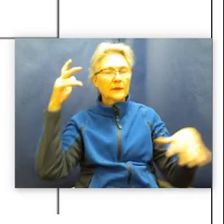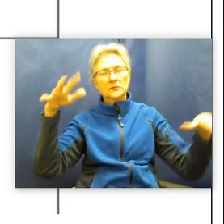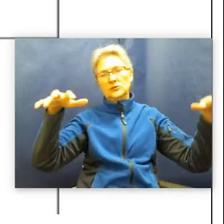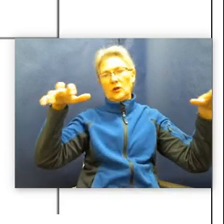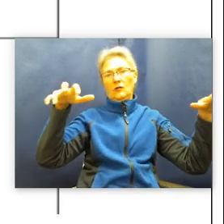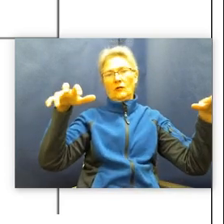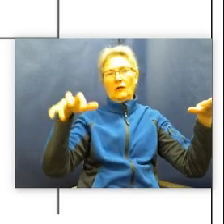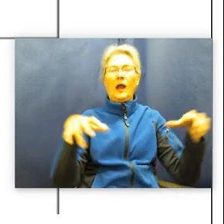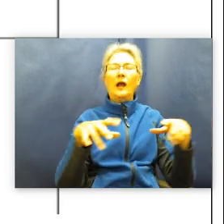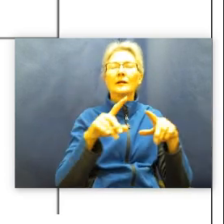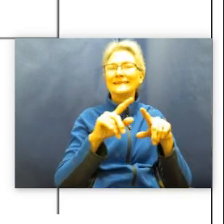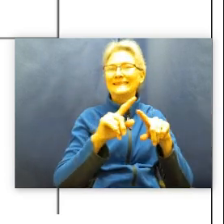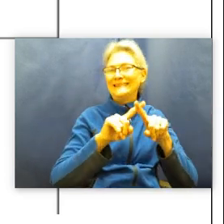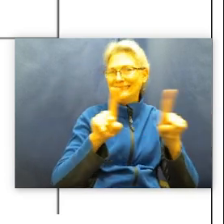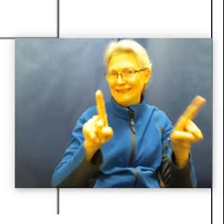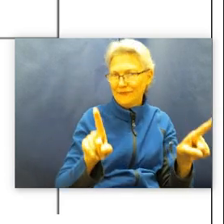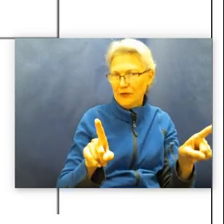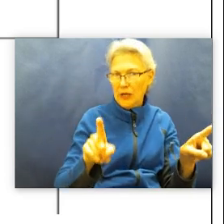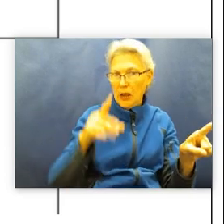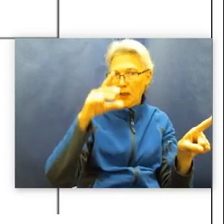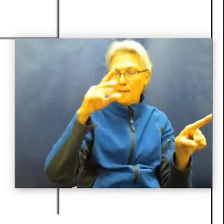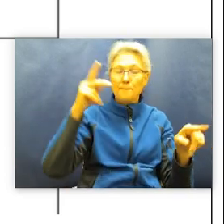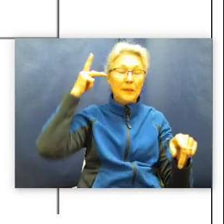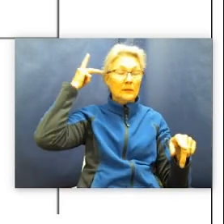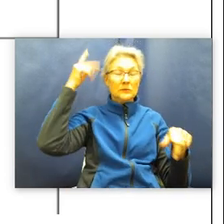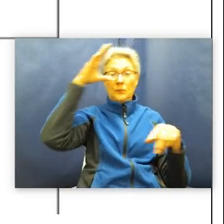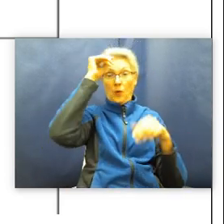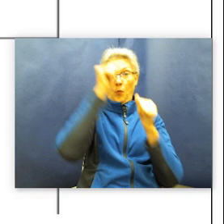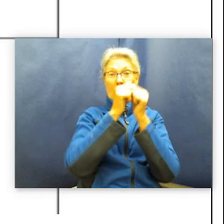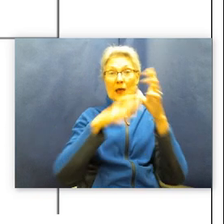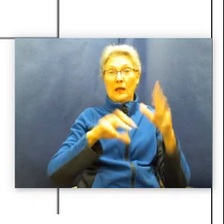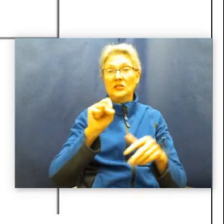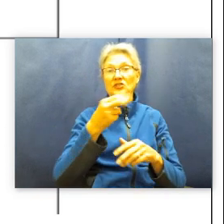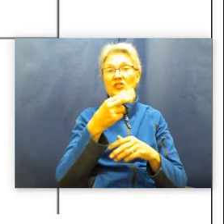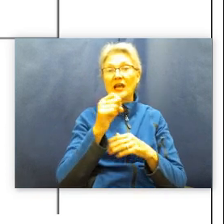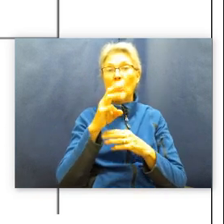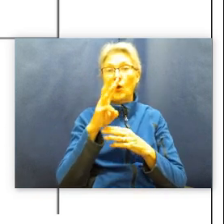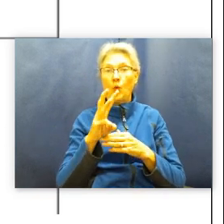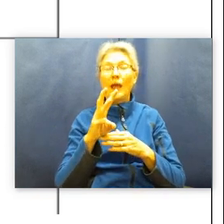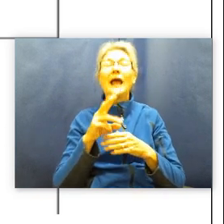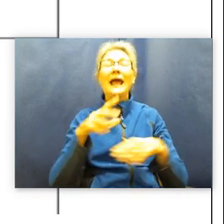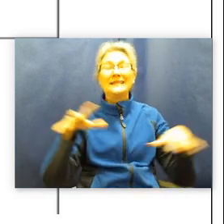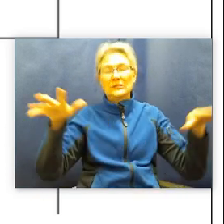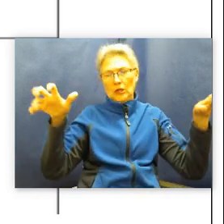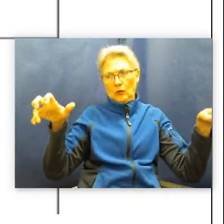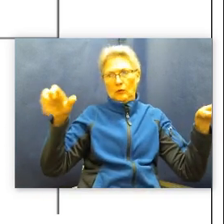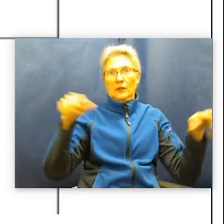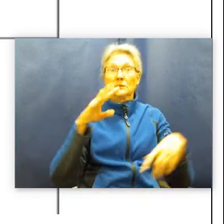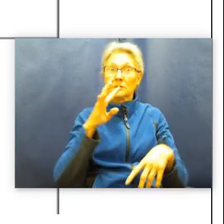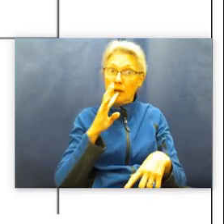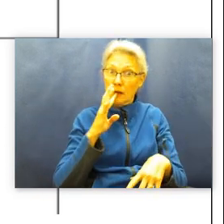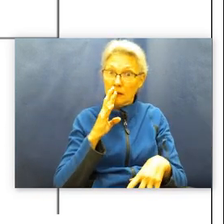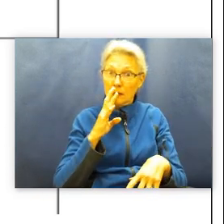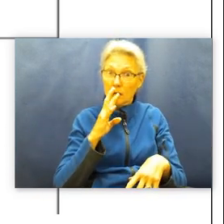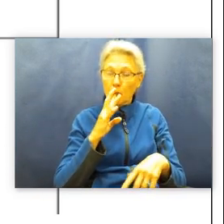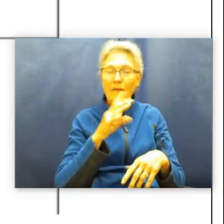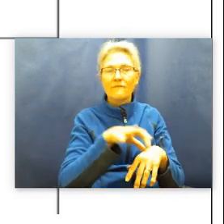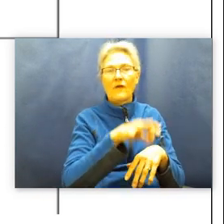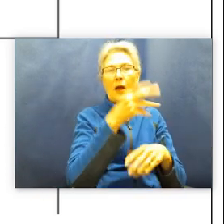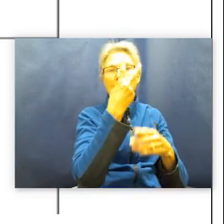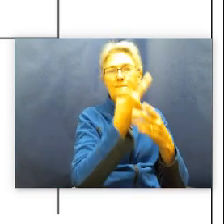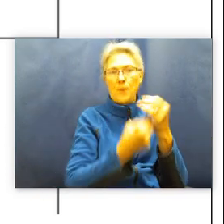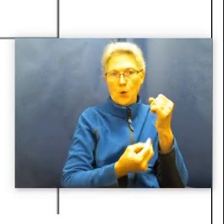are unusual. Peter is a boy without a shadow, and the Scarecrow can talk. We found both pieces of evidence